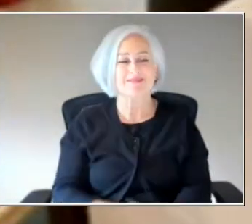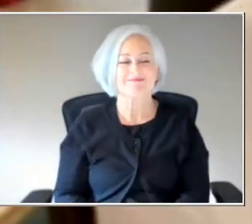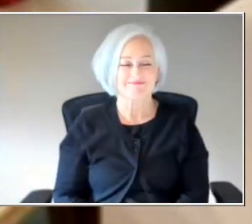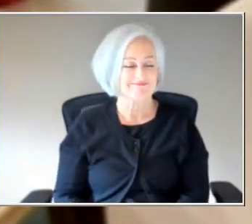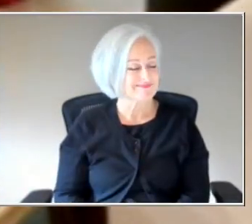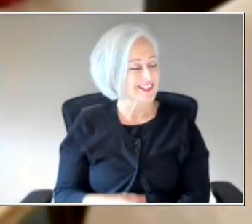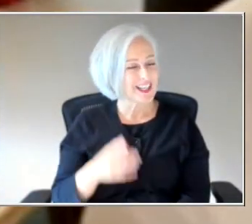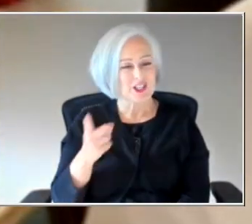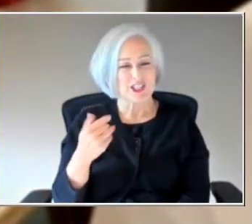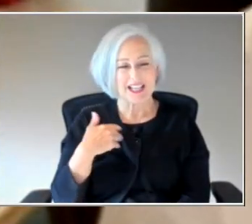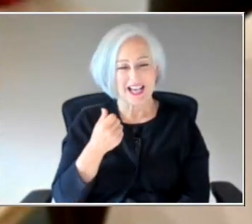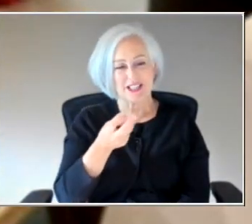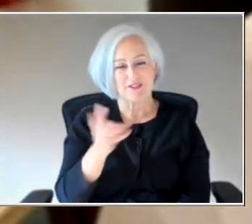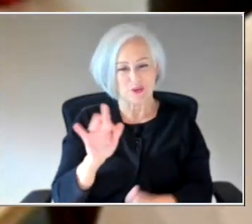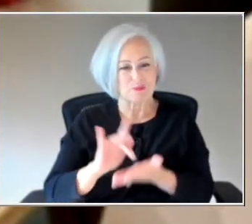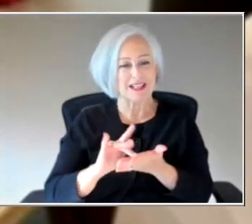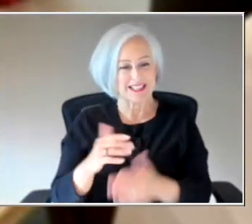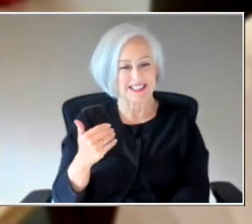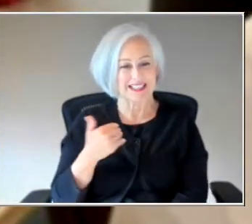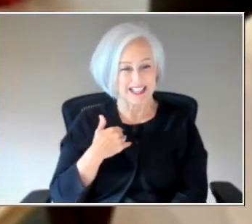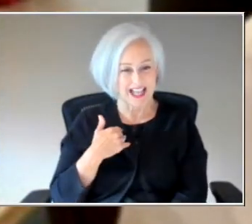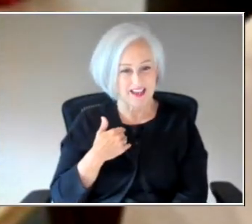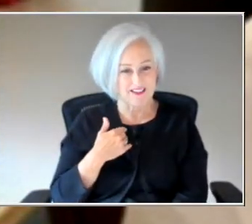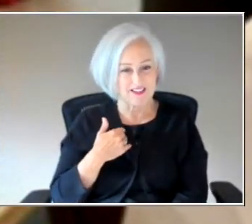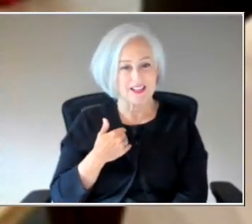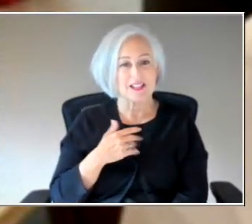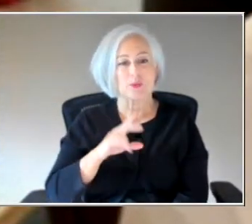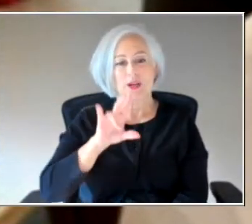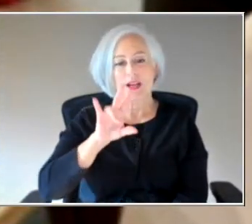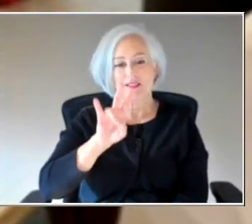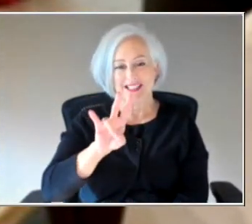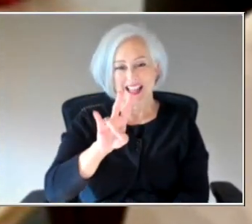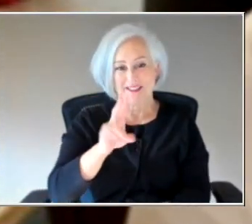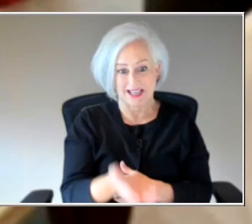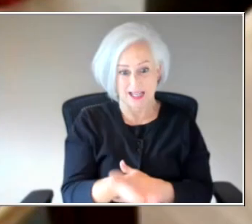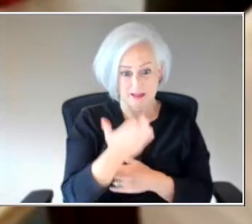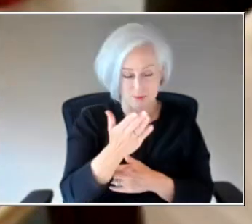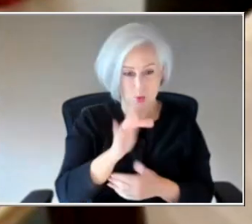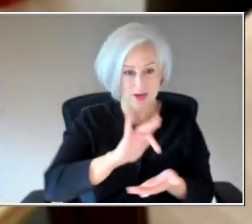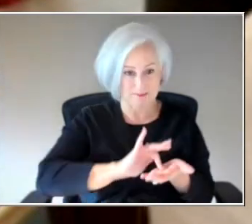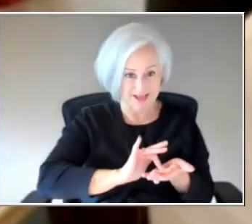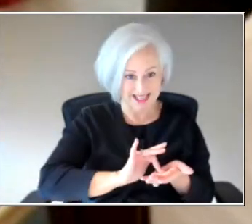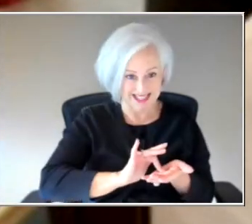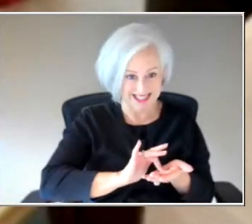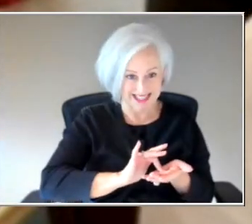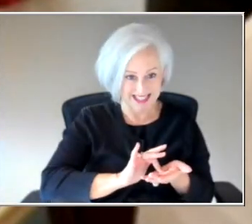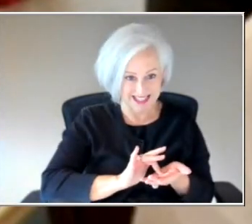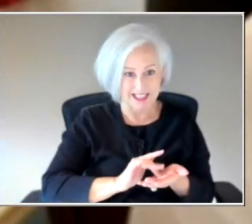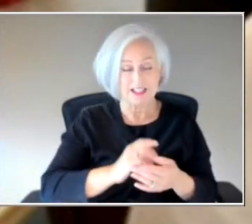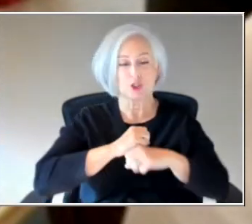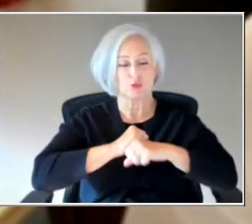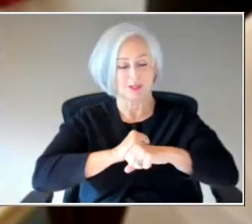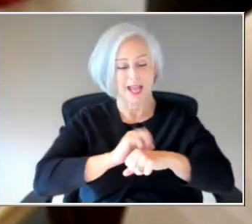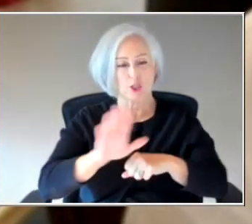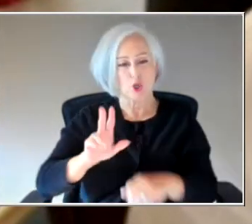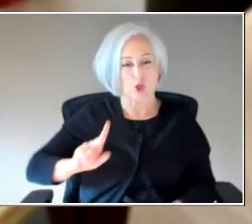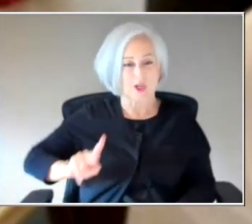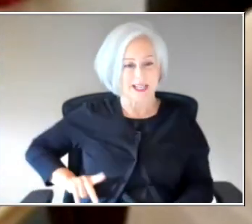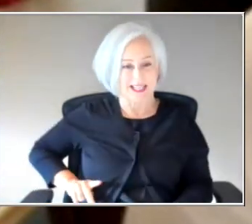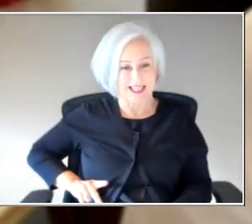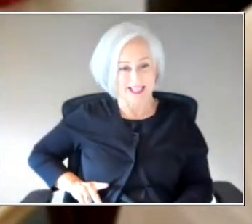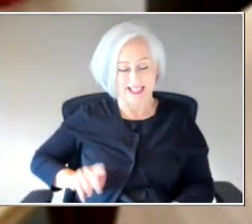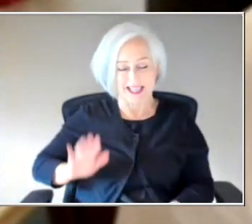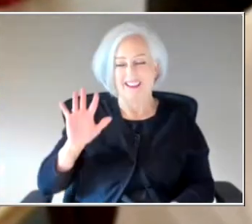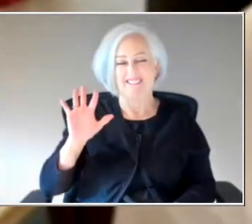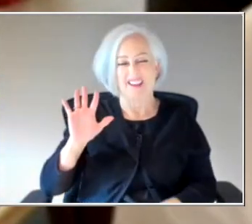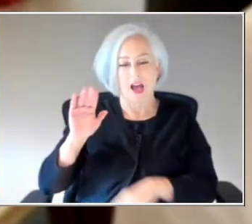few medications. We have 7 doses in the morning of medications to, protect her kidney, and then we're on 5 at